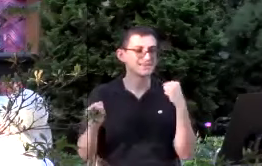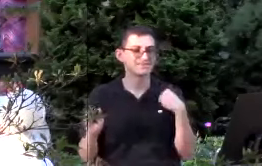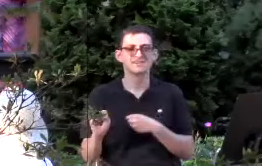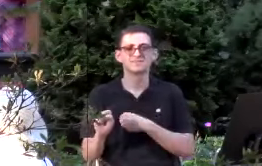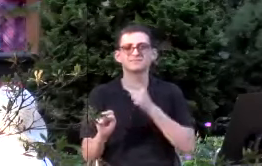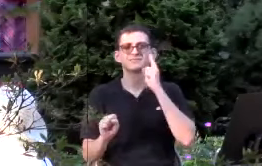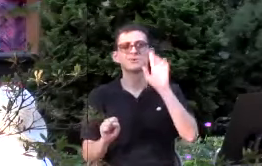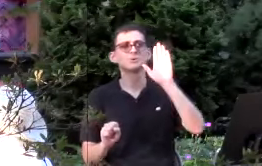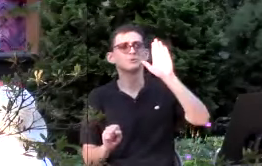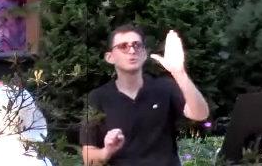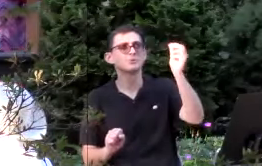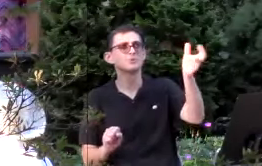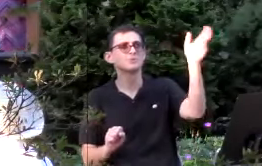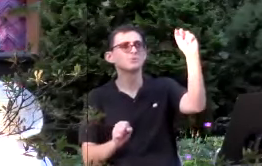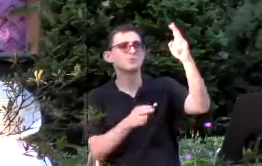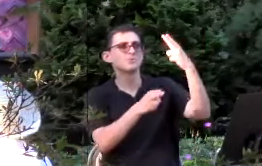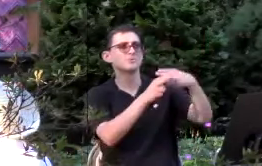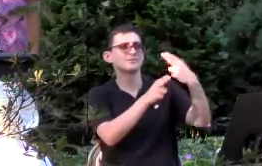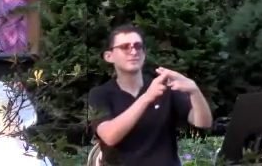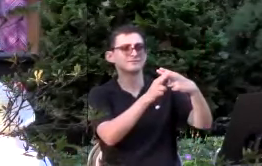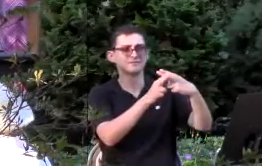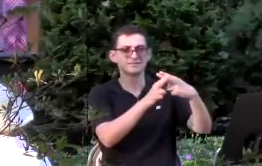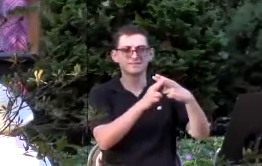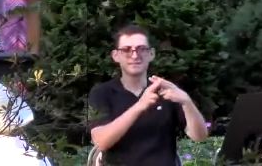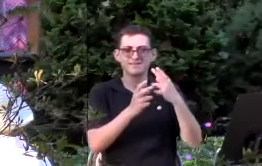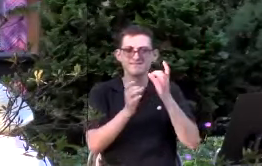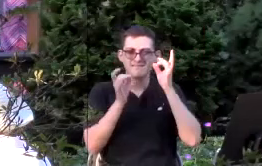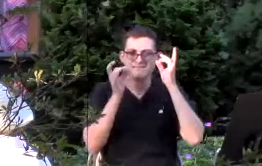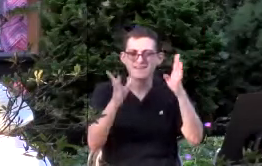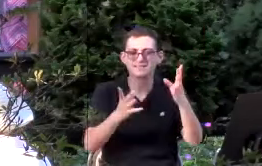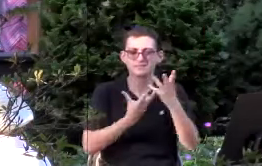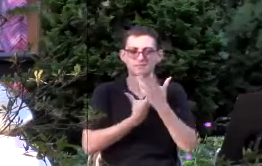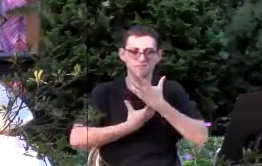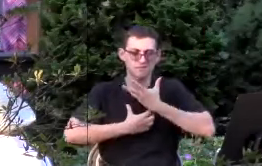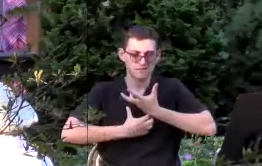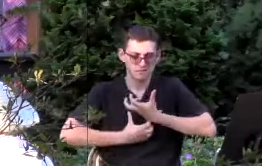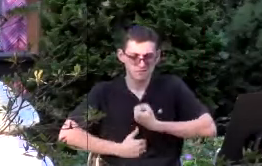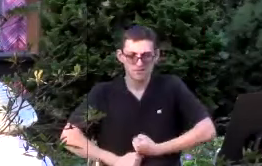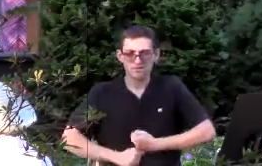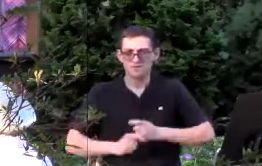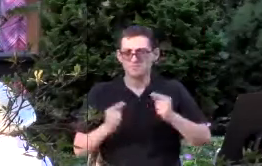Shield us from hatred, sorrow, and pain.